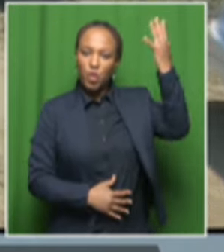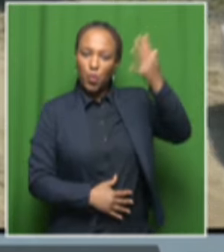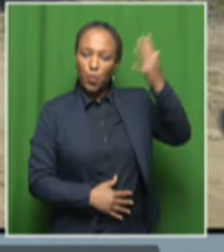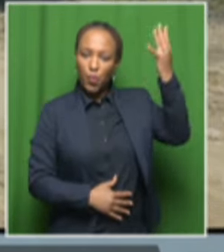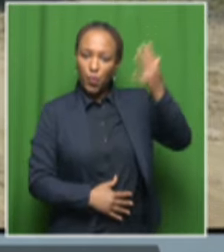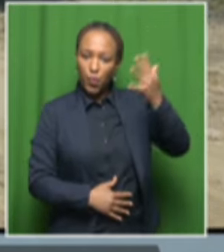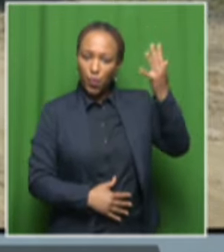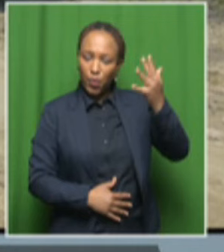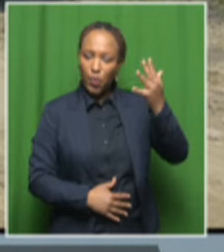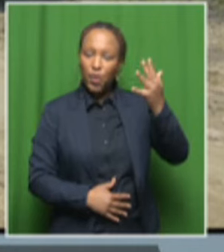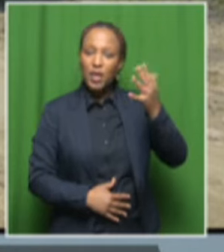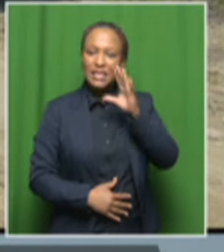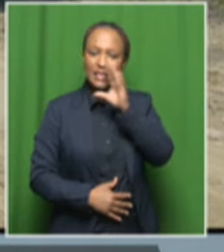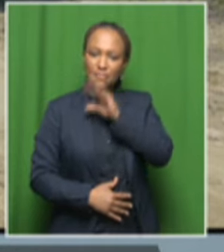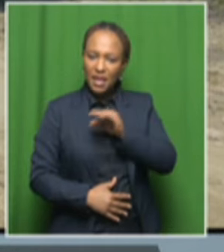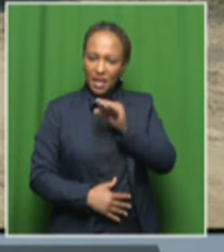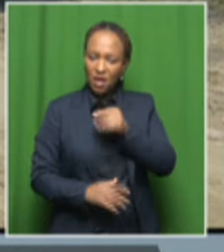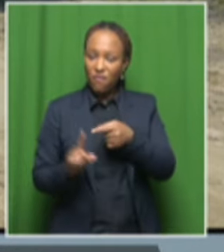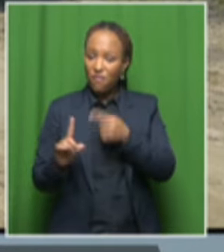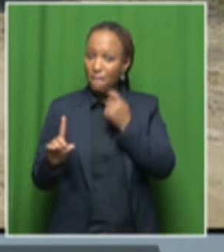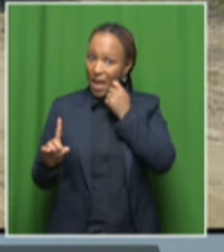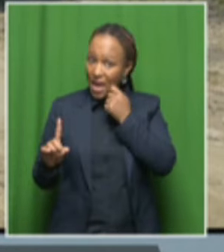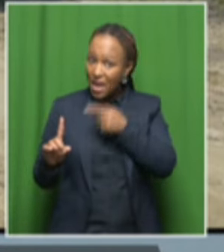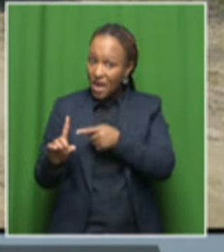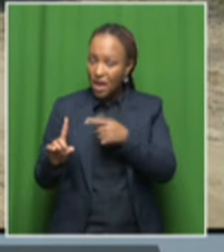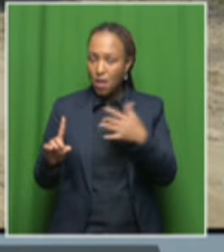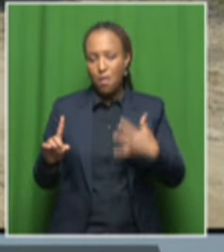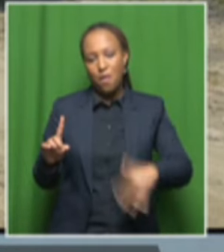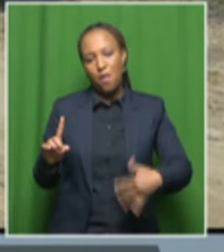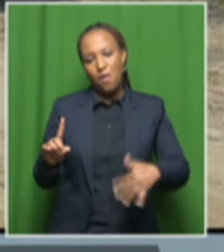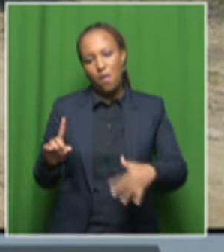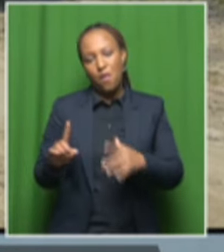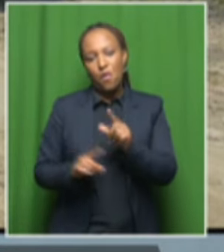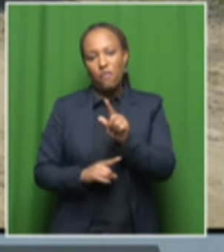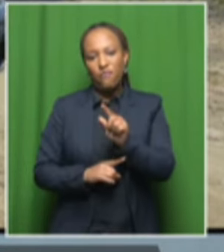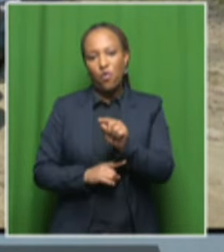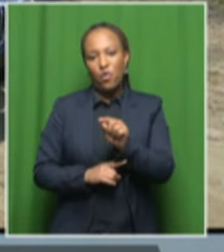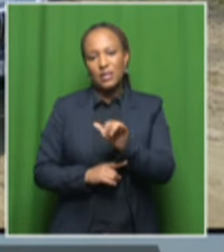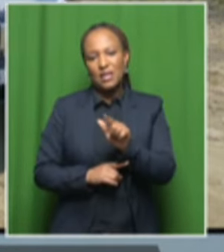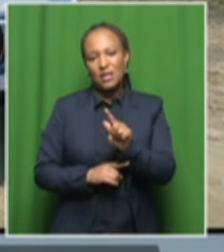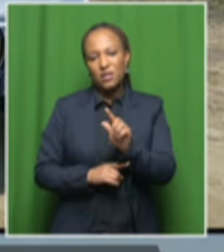highly of this man, Tito Mboweni.